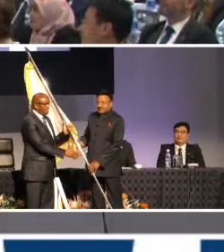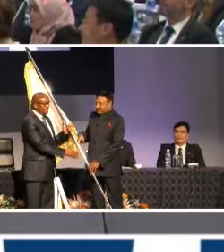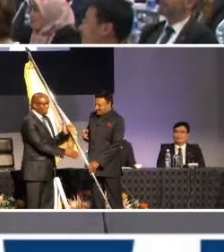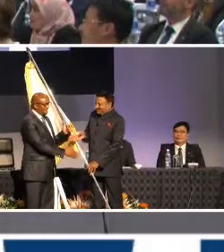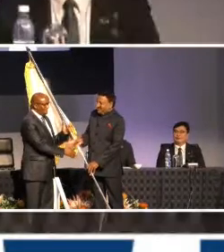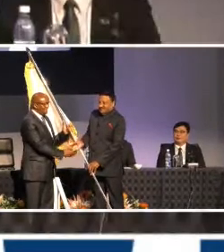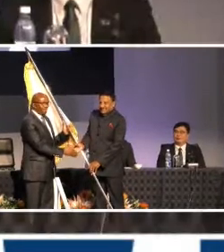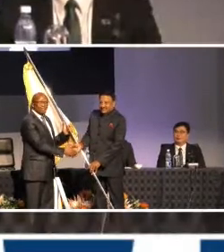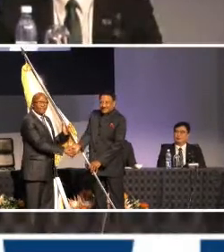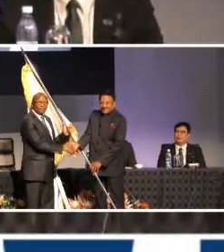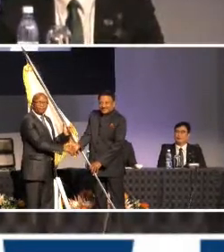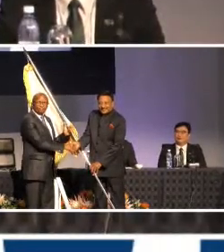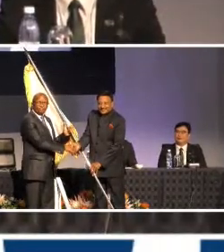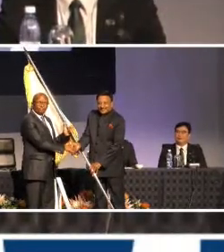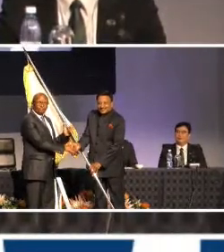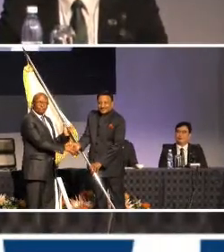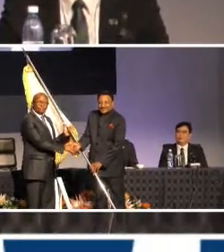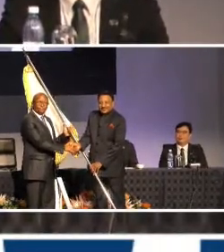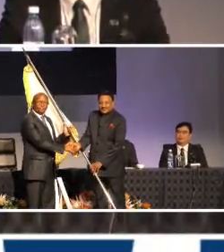you have.